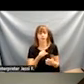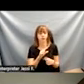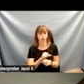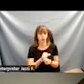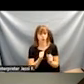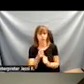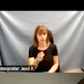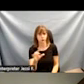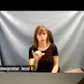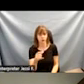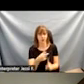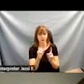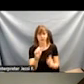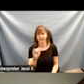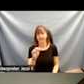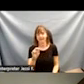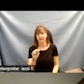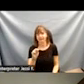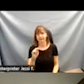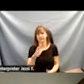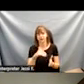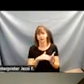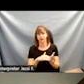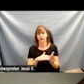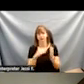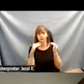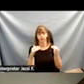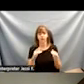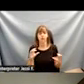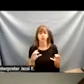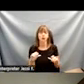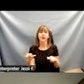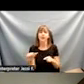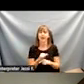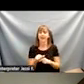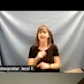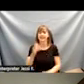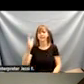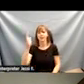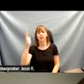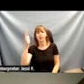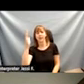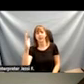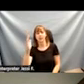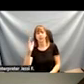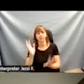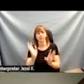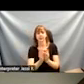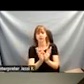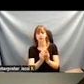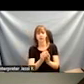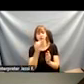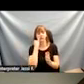So again, feel free to connect with us. We do practice pitch sessions all the time with student entrepreneurs